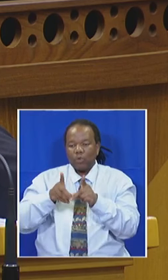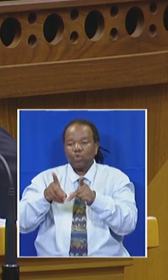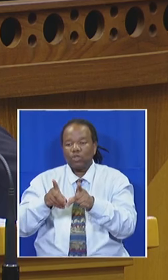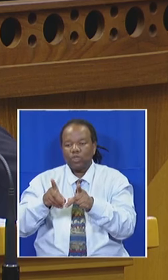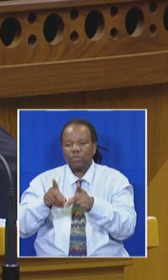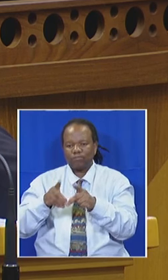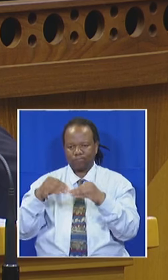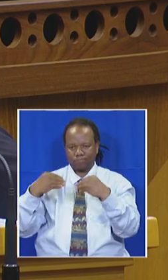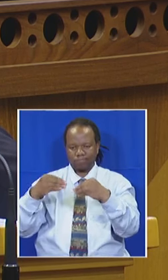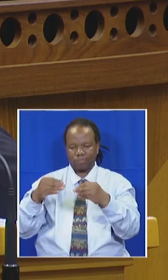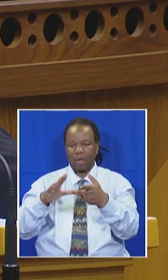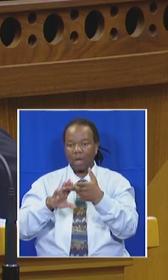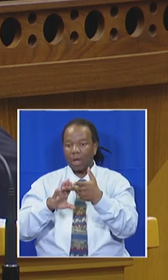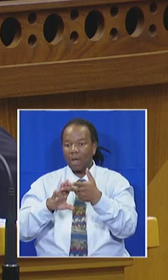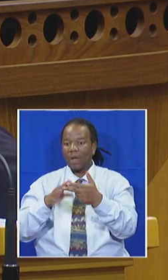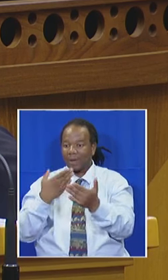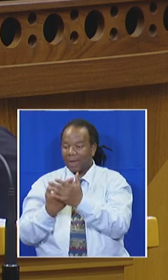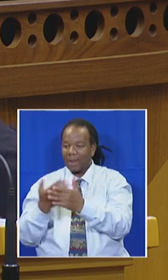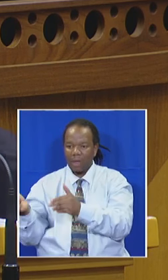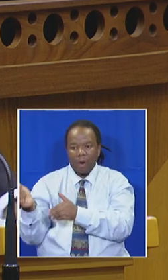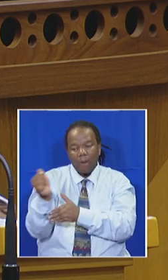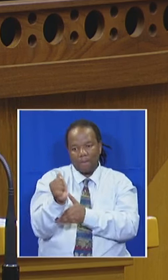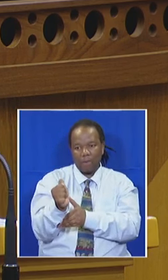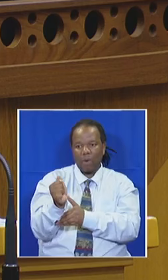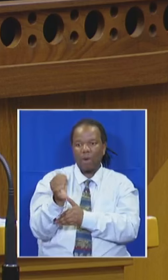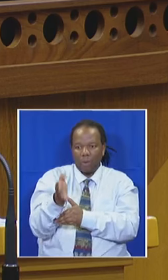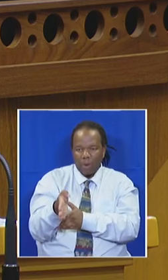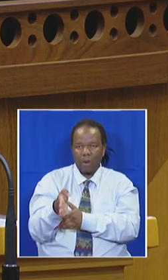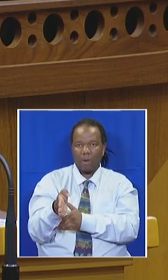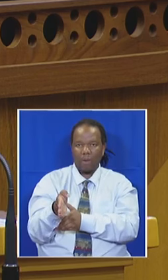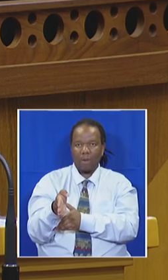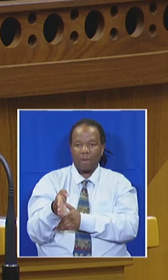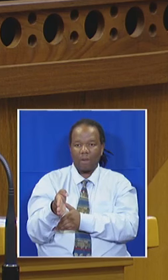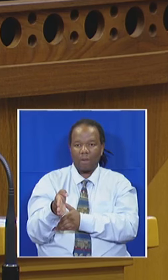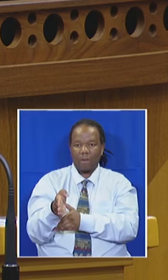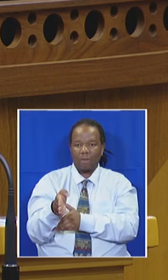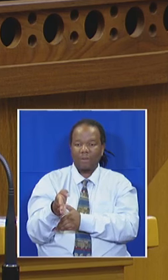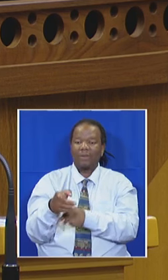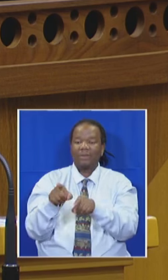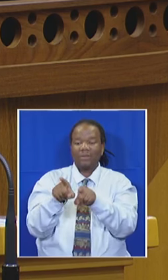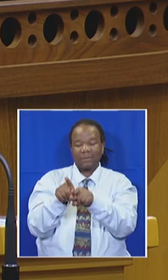employed and have access to entrepreneurial